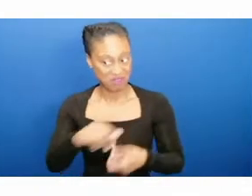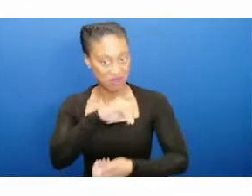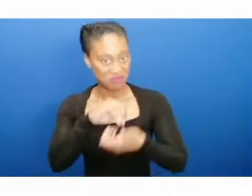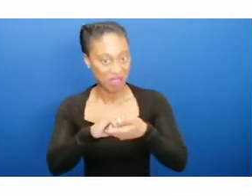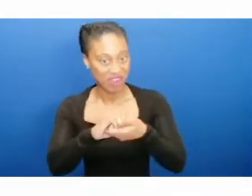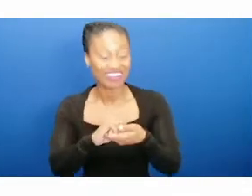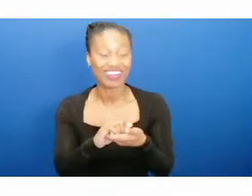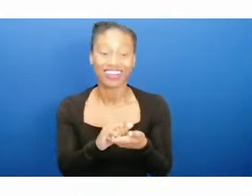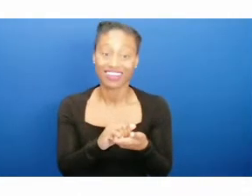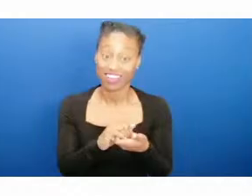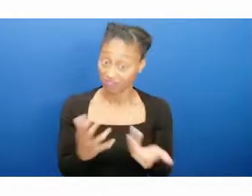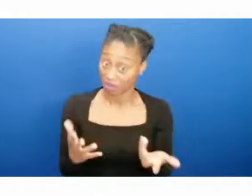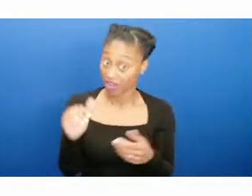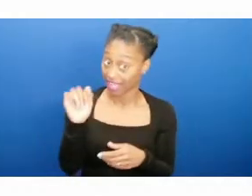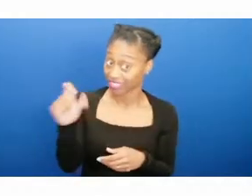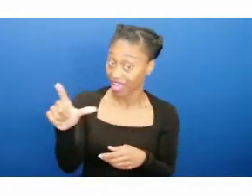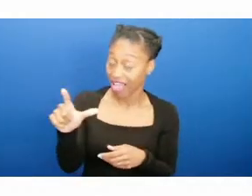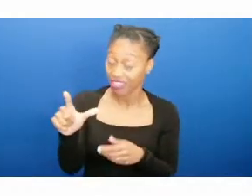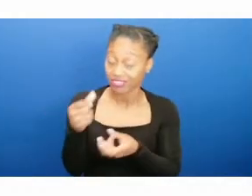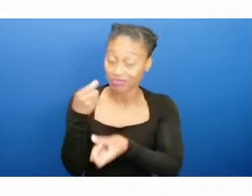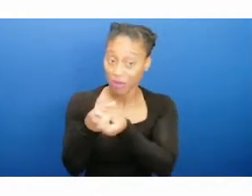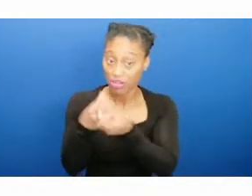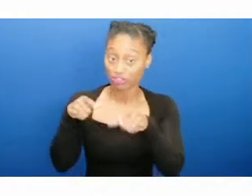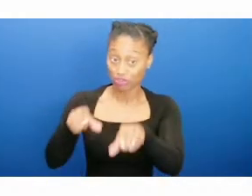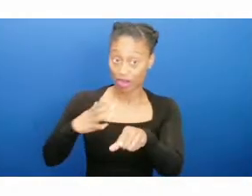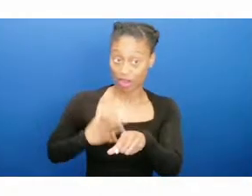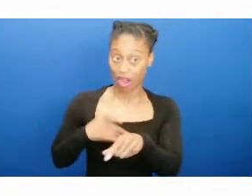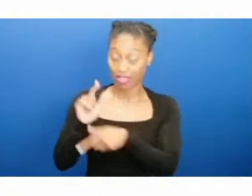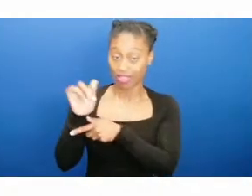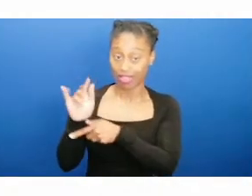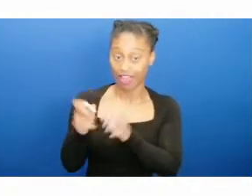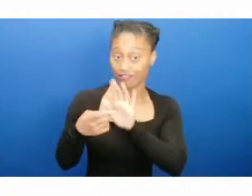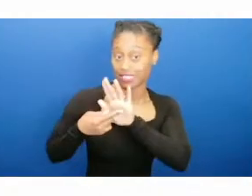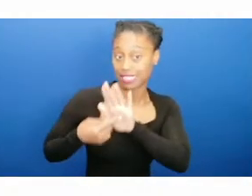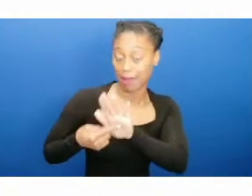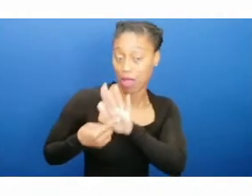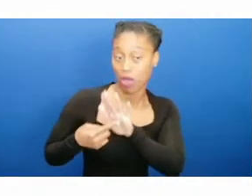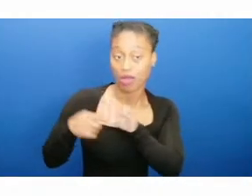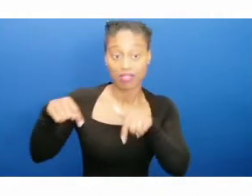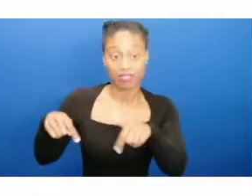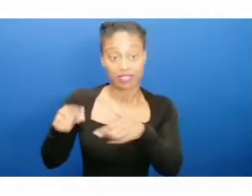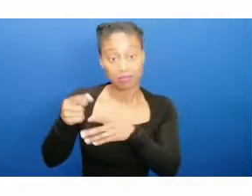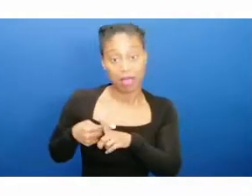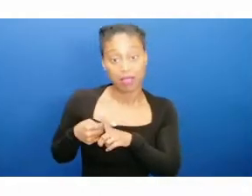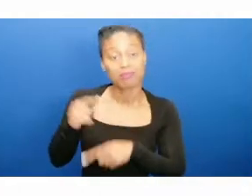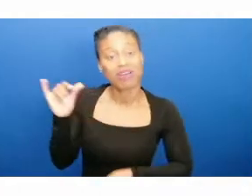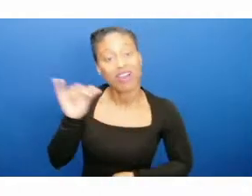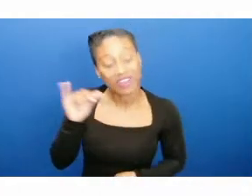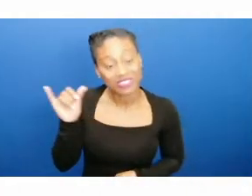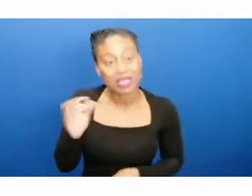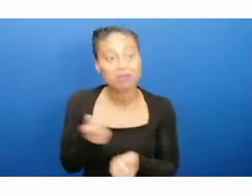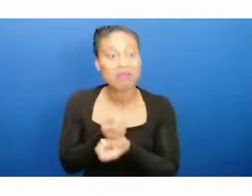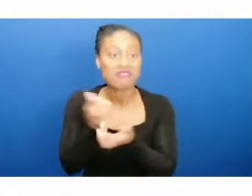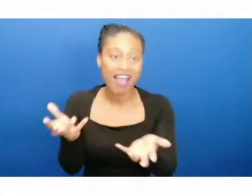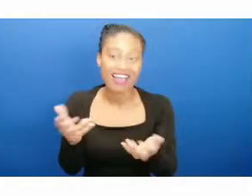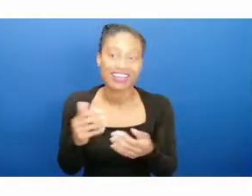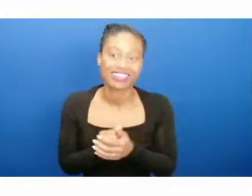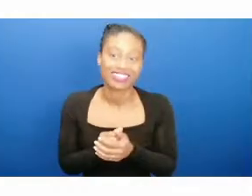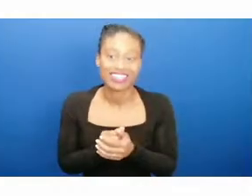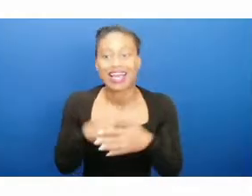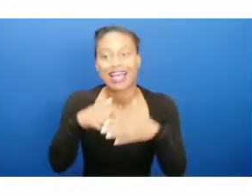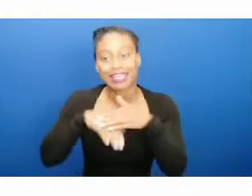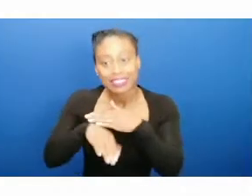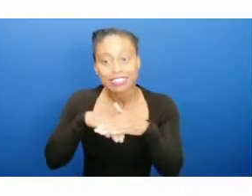not only have American Sign Language during our live demos this February, but also to provide